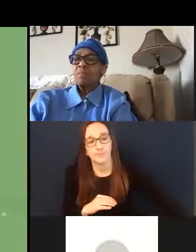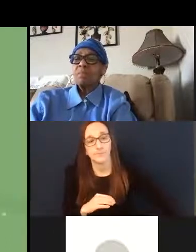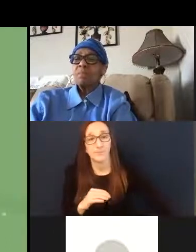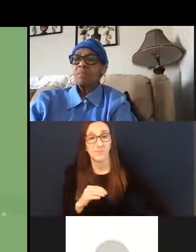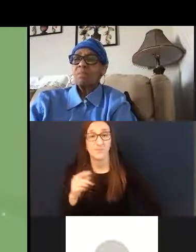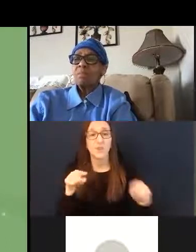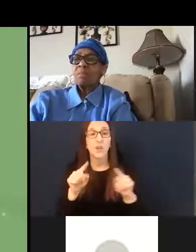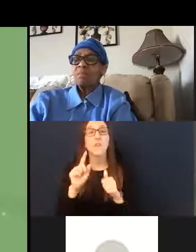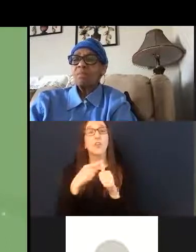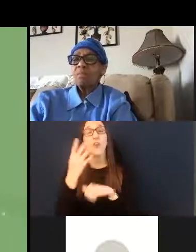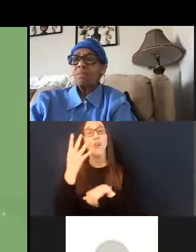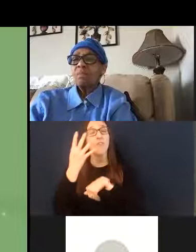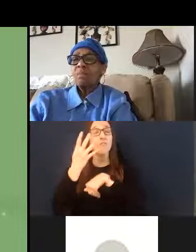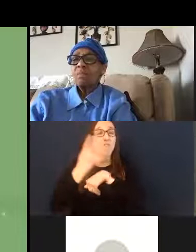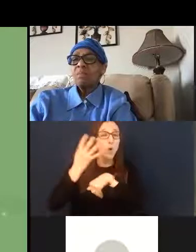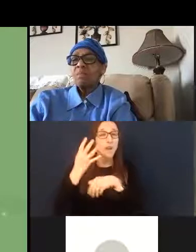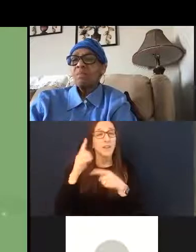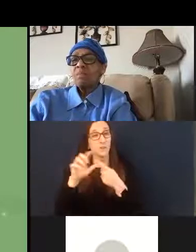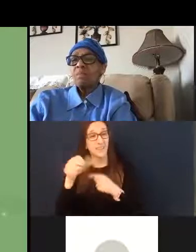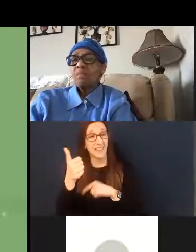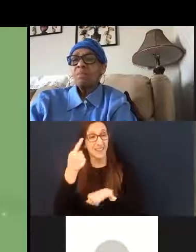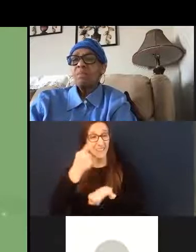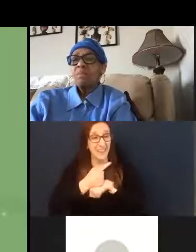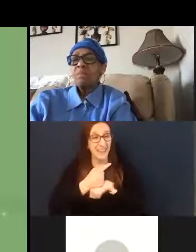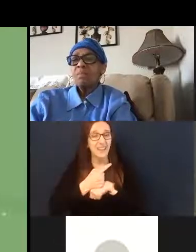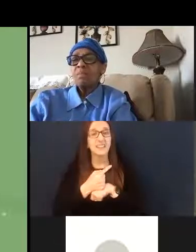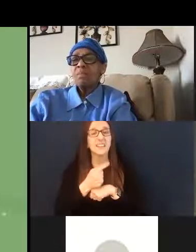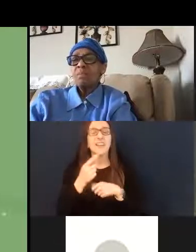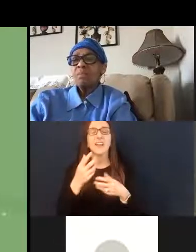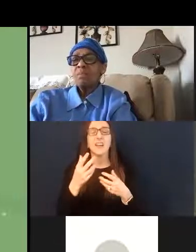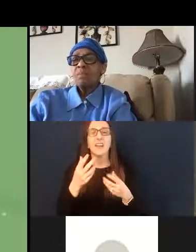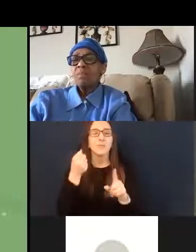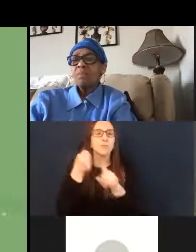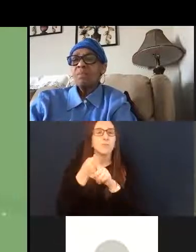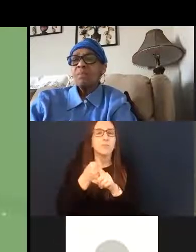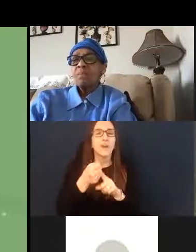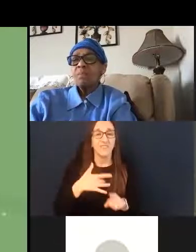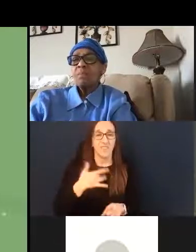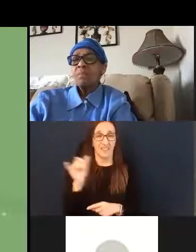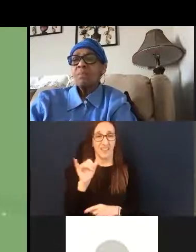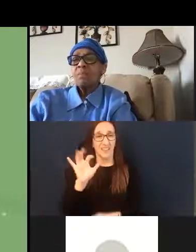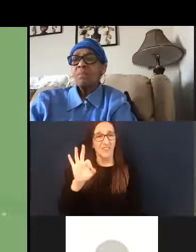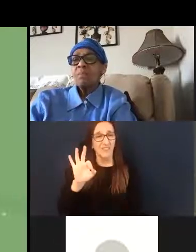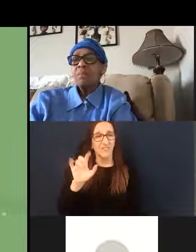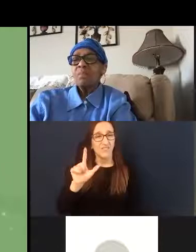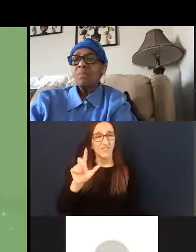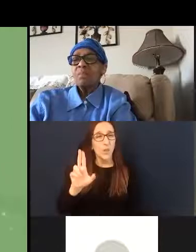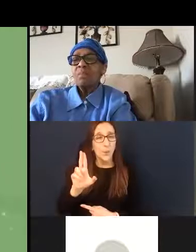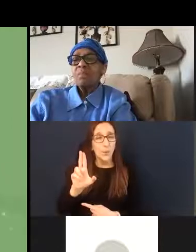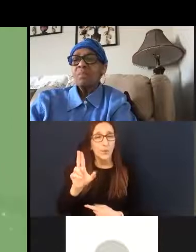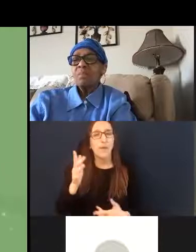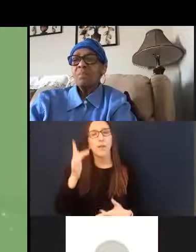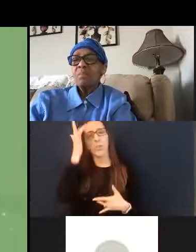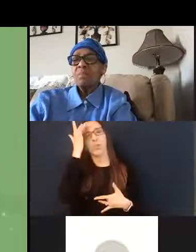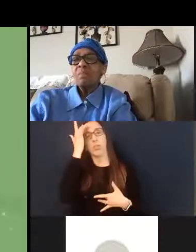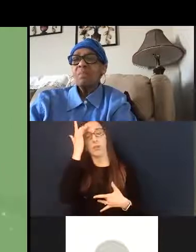10 days on the keto diet, you experience something called the keto flu. And this is because your body is getting